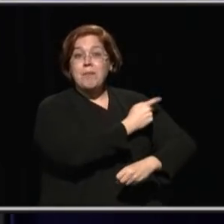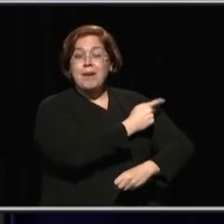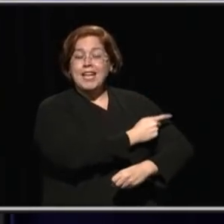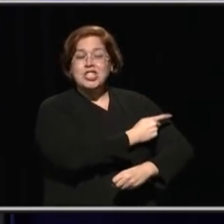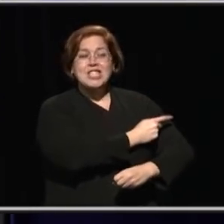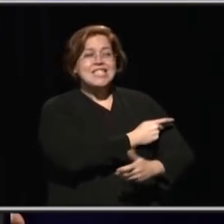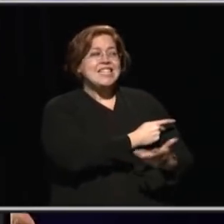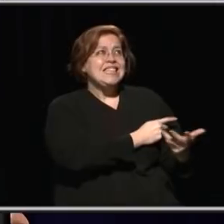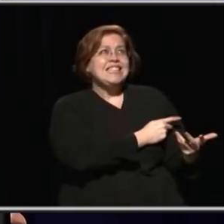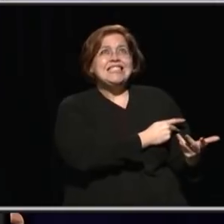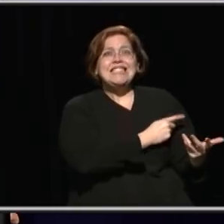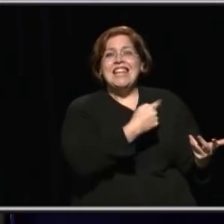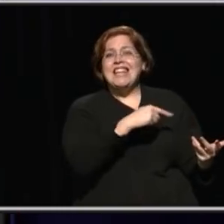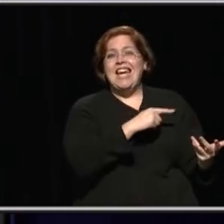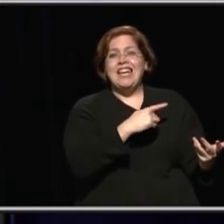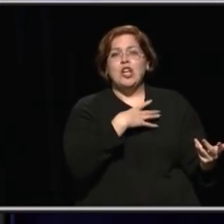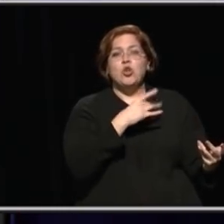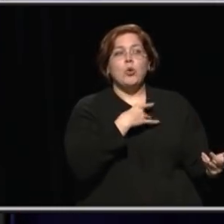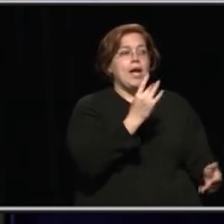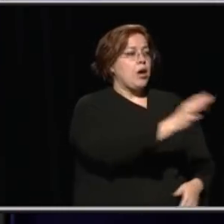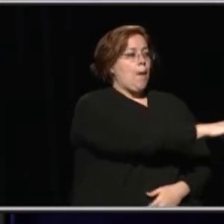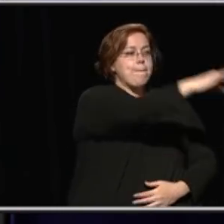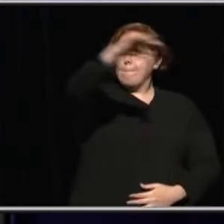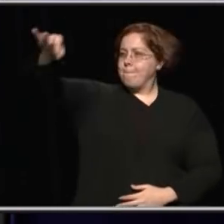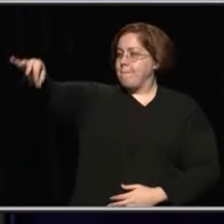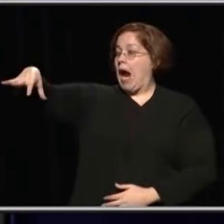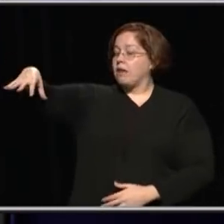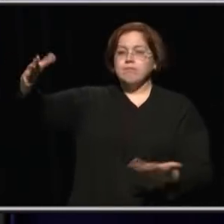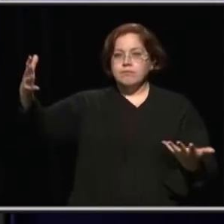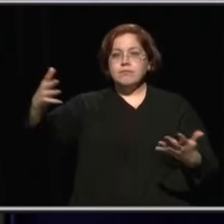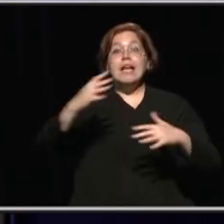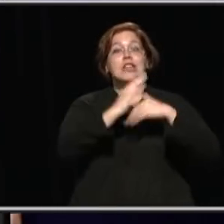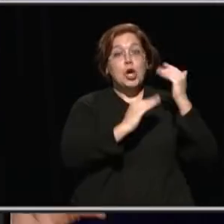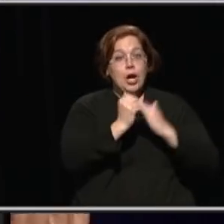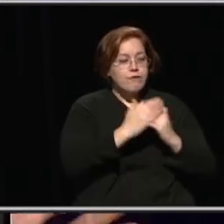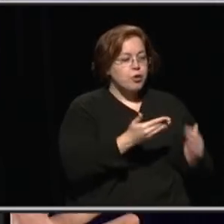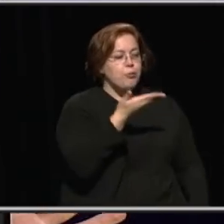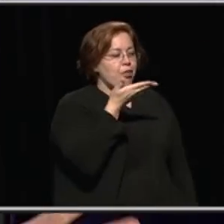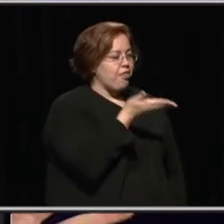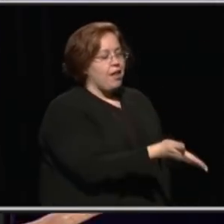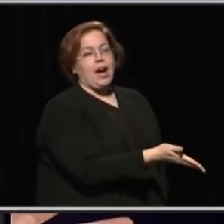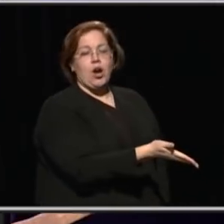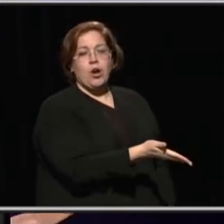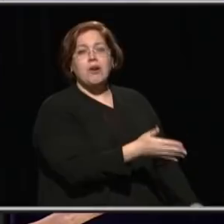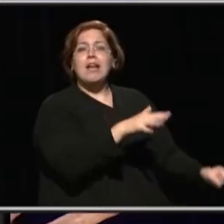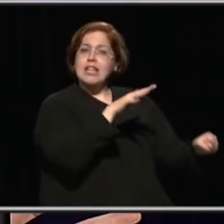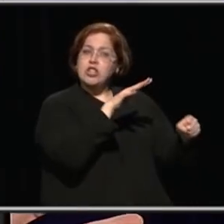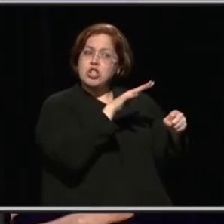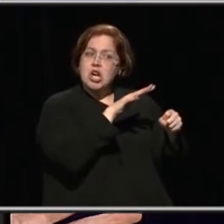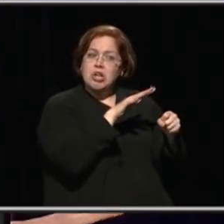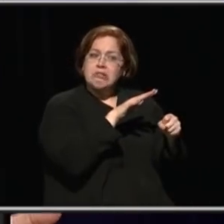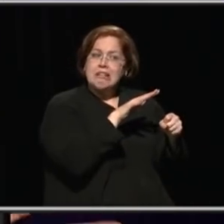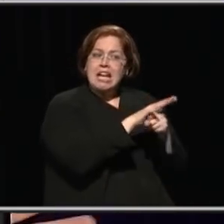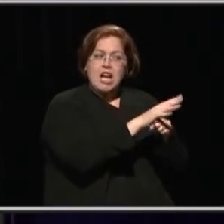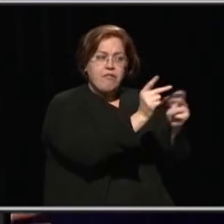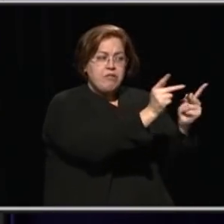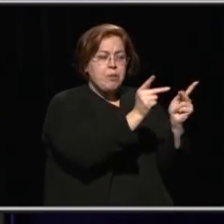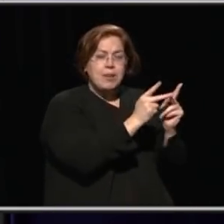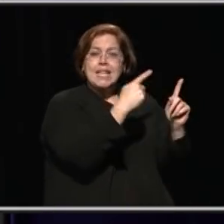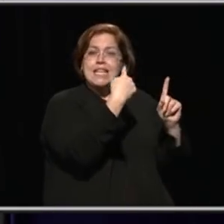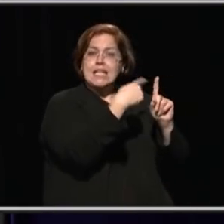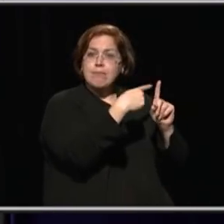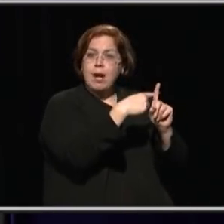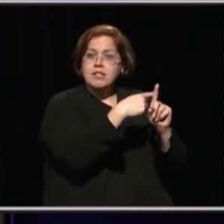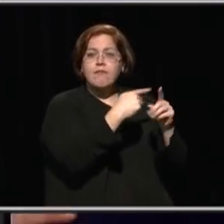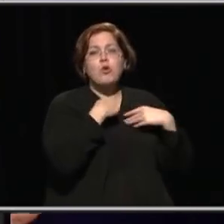relish just being picked up and moved someplace else. They're comfortable where they are. There are enough of the facility is positive that you have entire